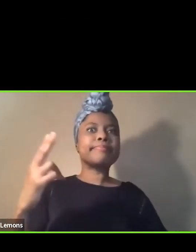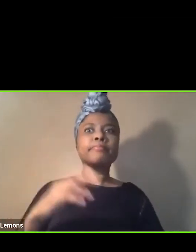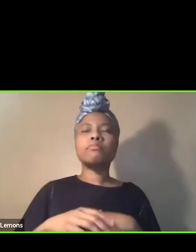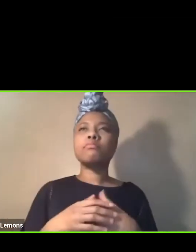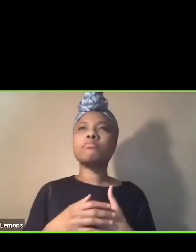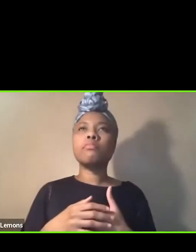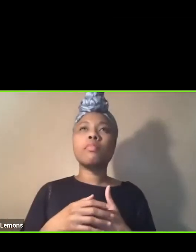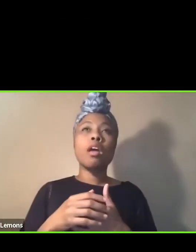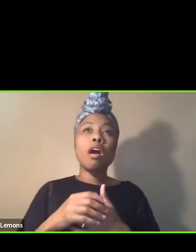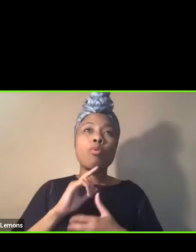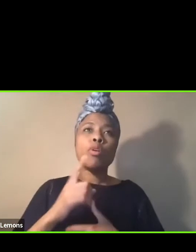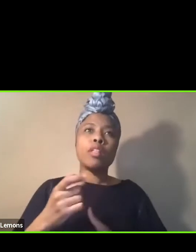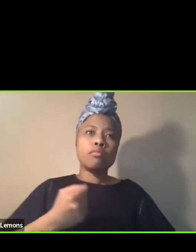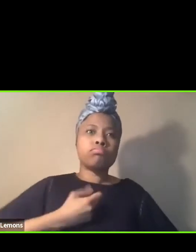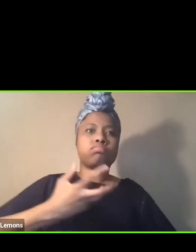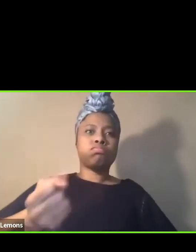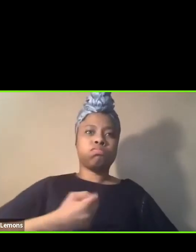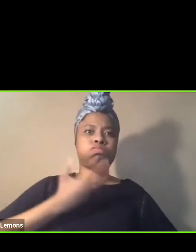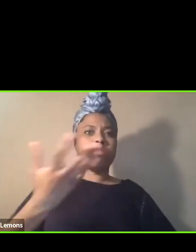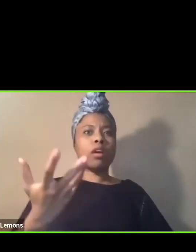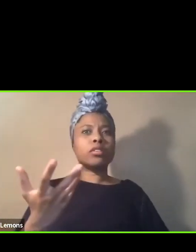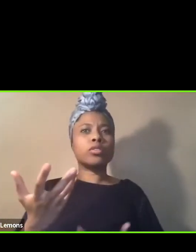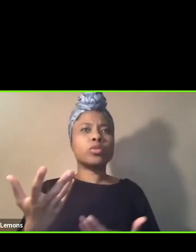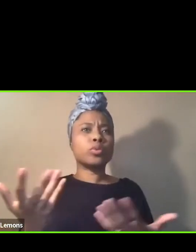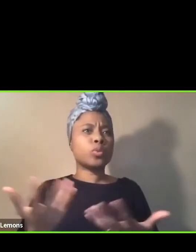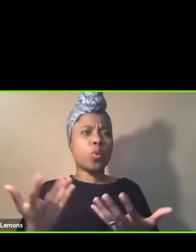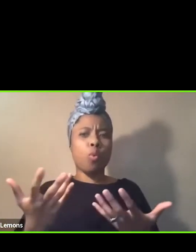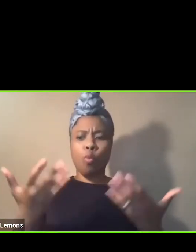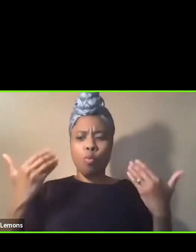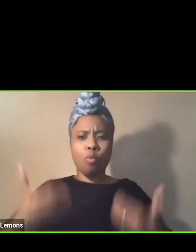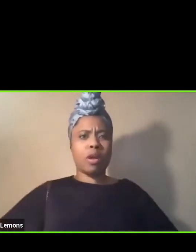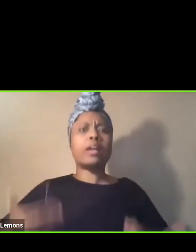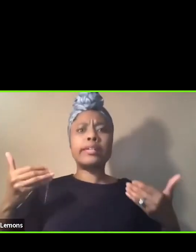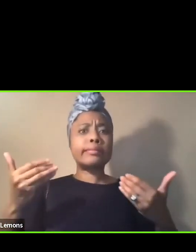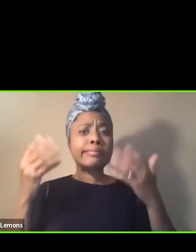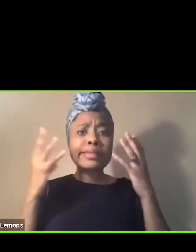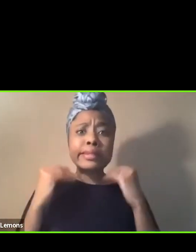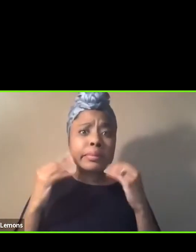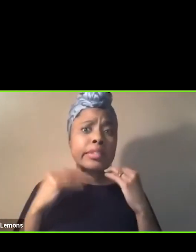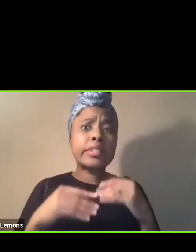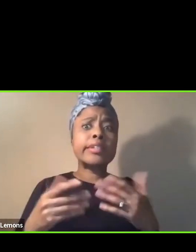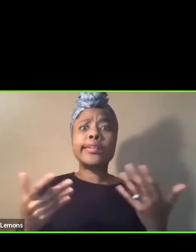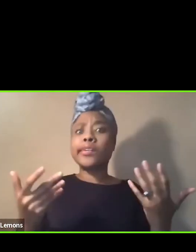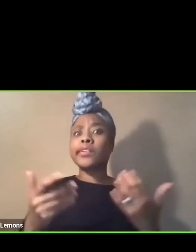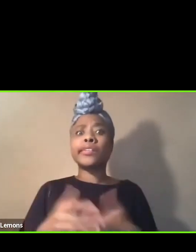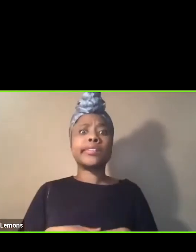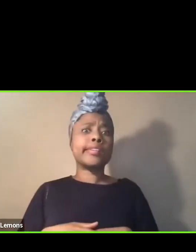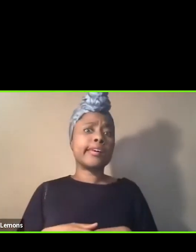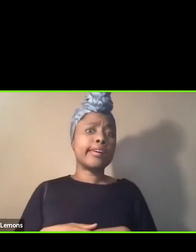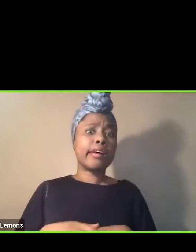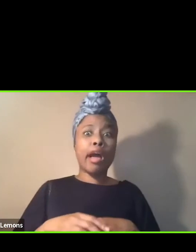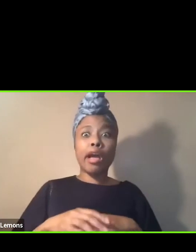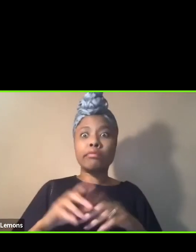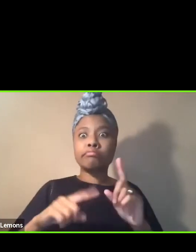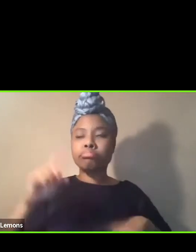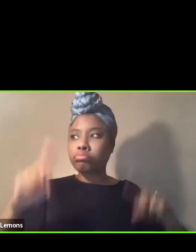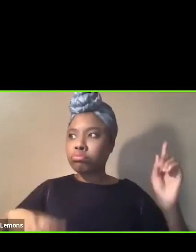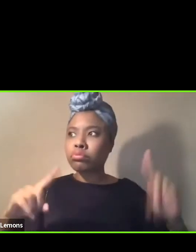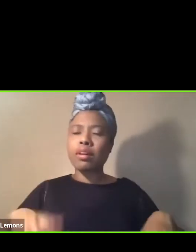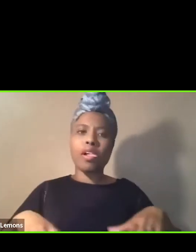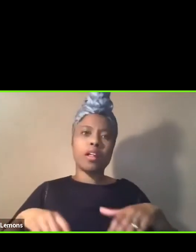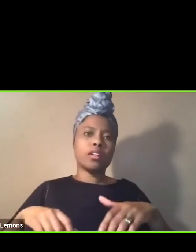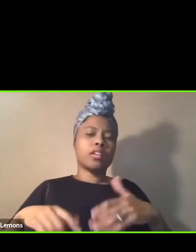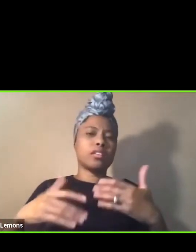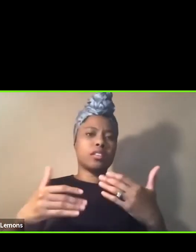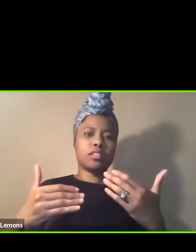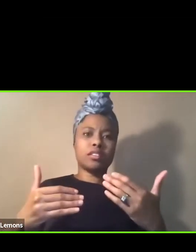of articulating what I'm experiencing, whether it is the various injustices or the